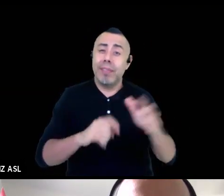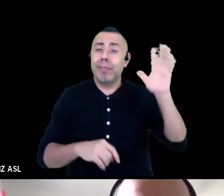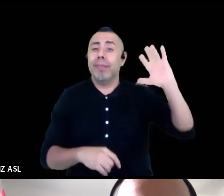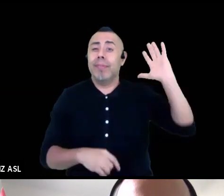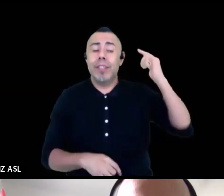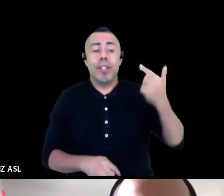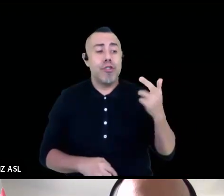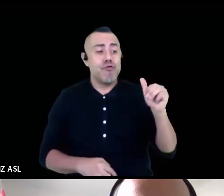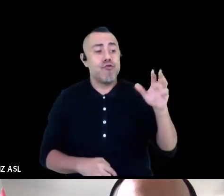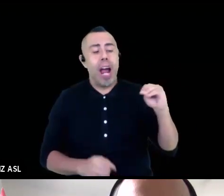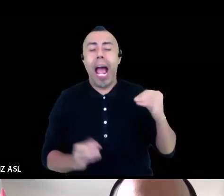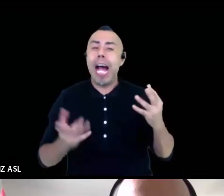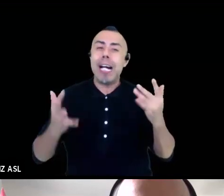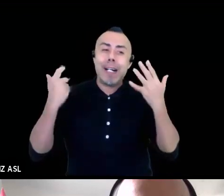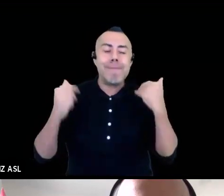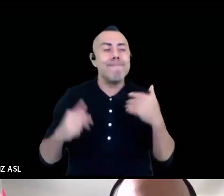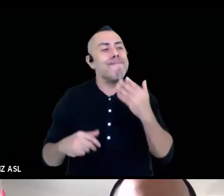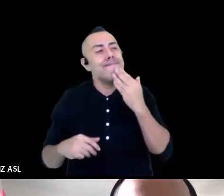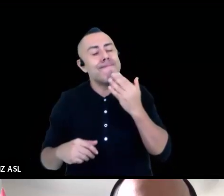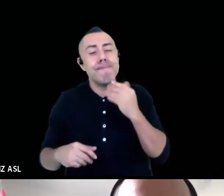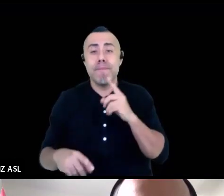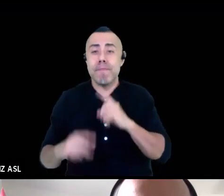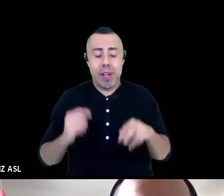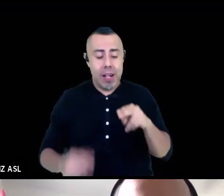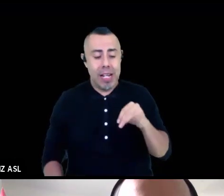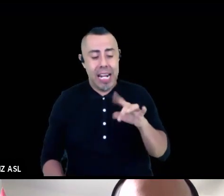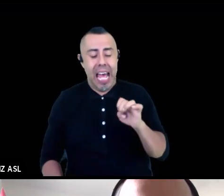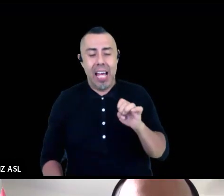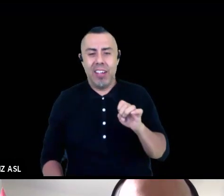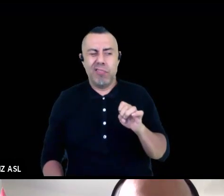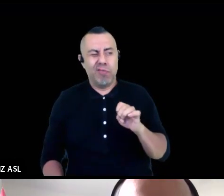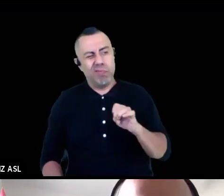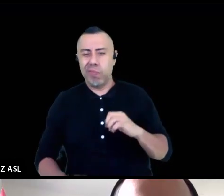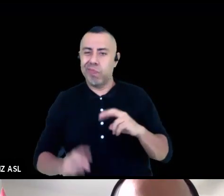is not warm, to put it kindly, I'd say.